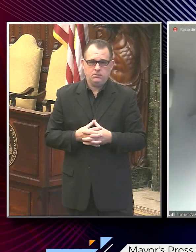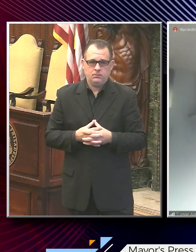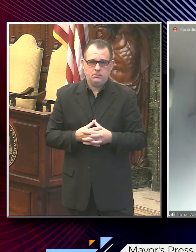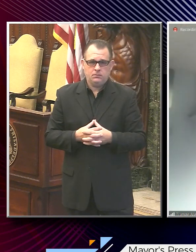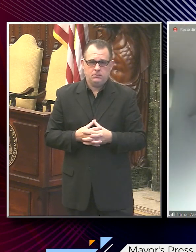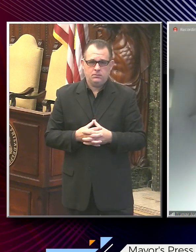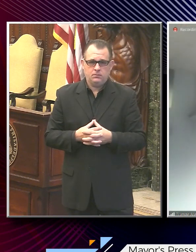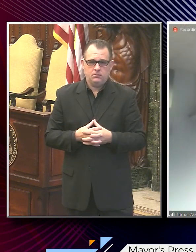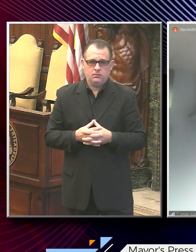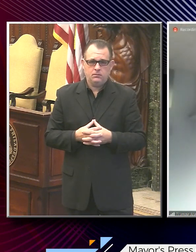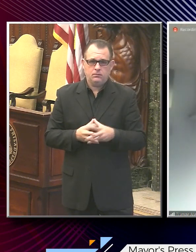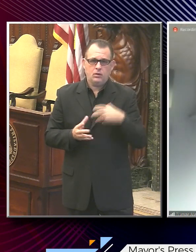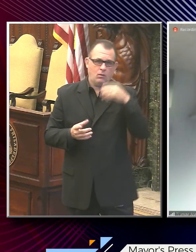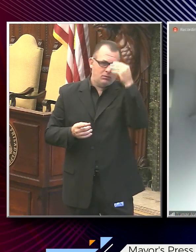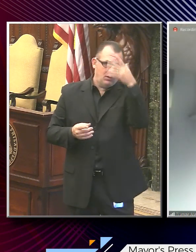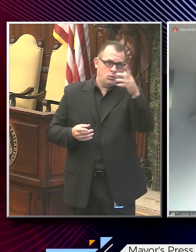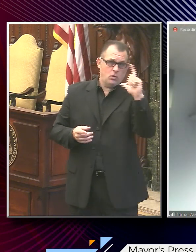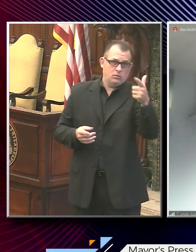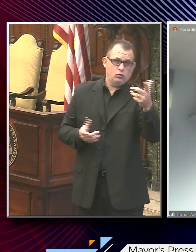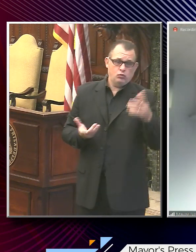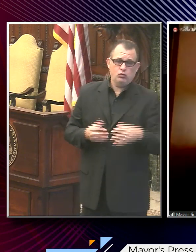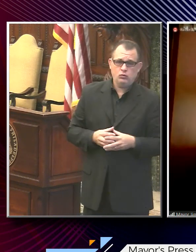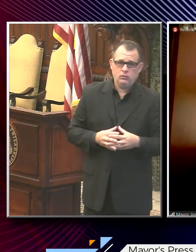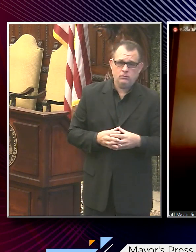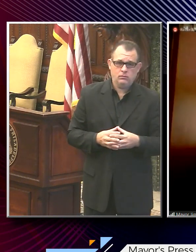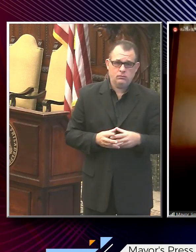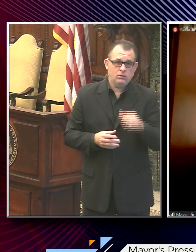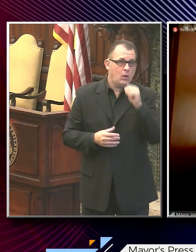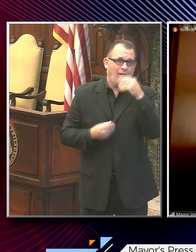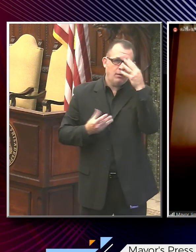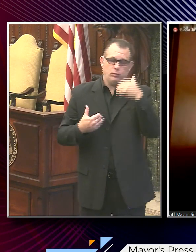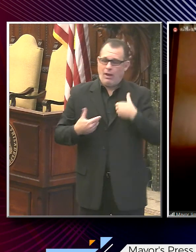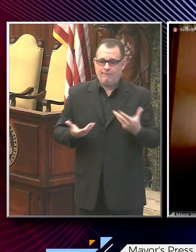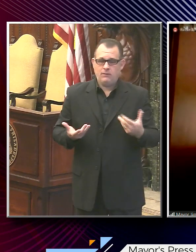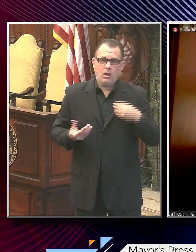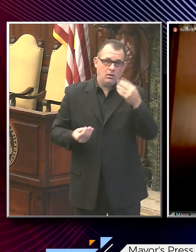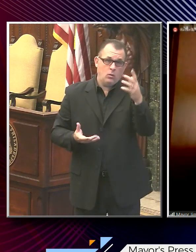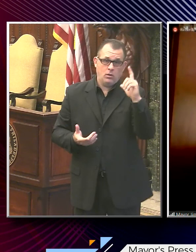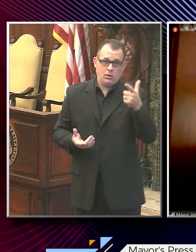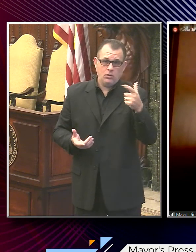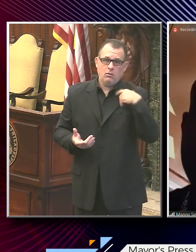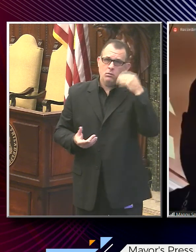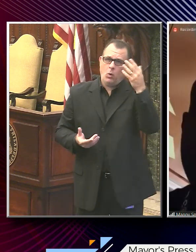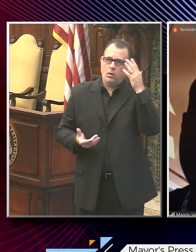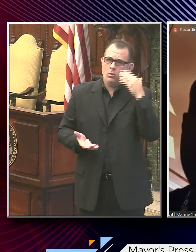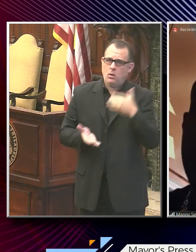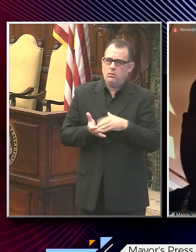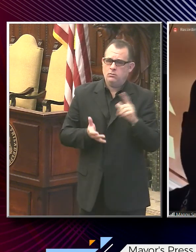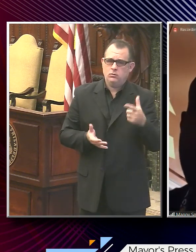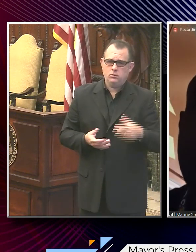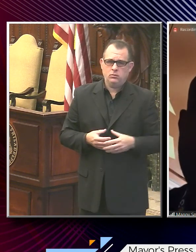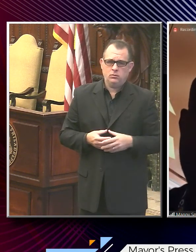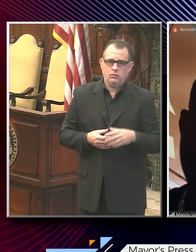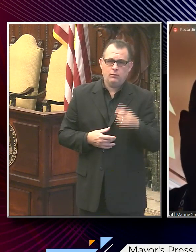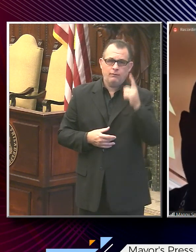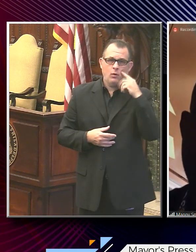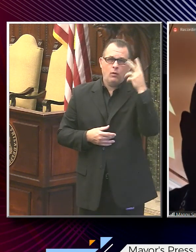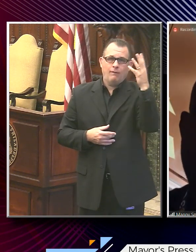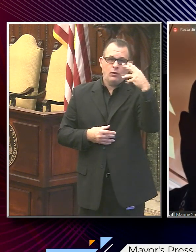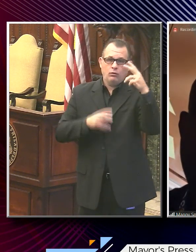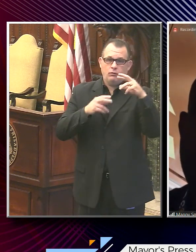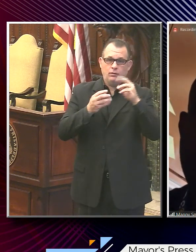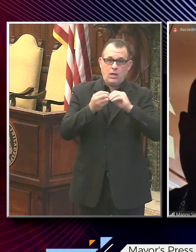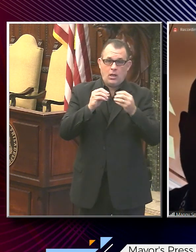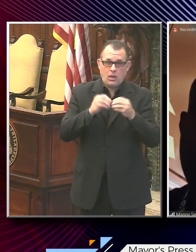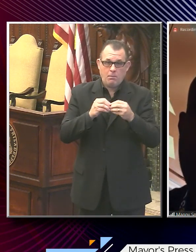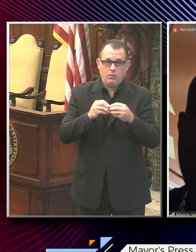Annie, we could get back to We're you. gonna have with to get those back to you because numbers. I don't have that information in front of me. Okay, for video purposes, though, just that number, I can